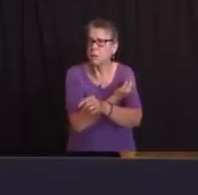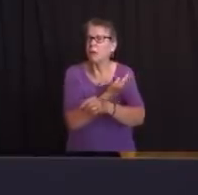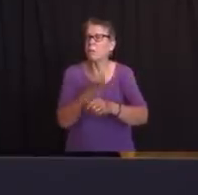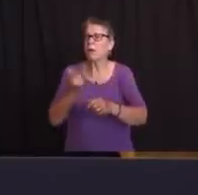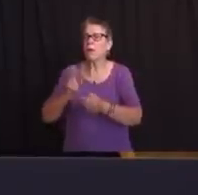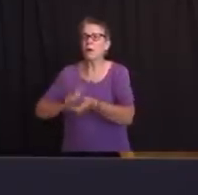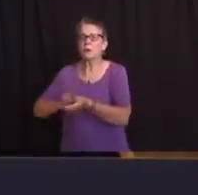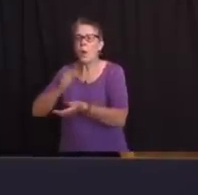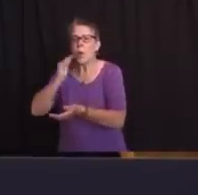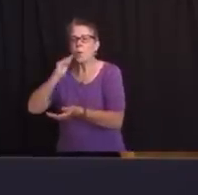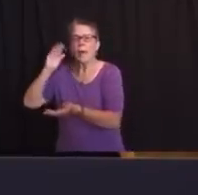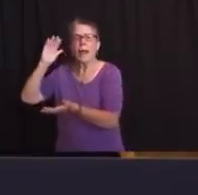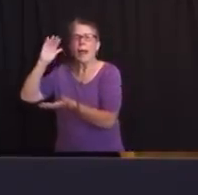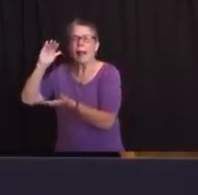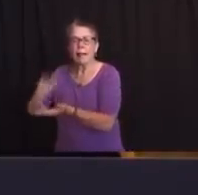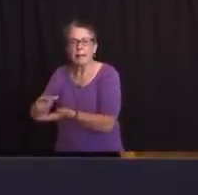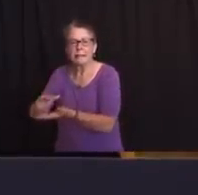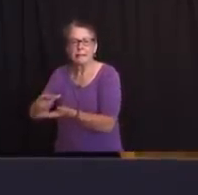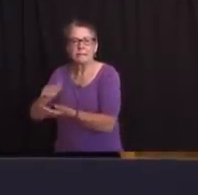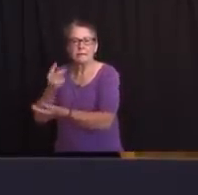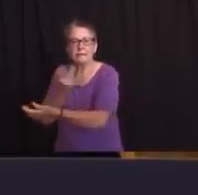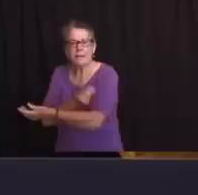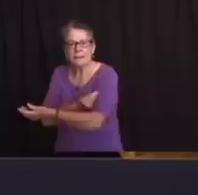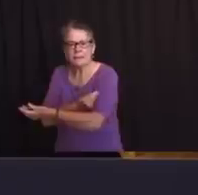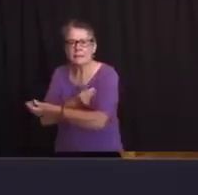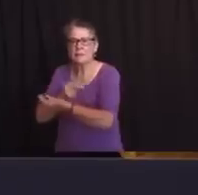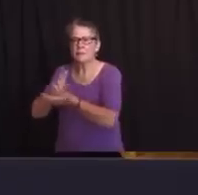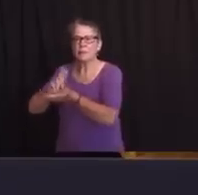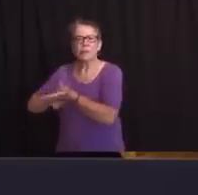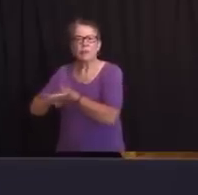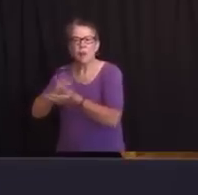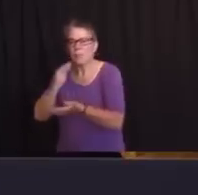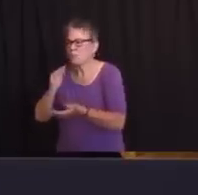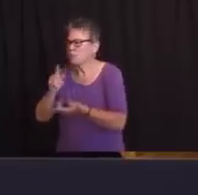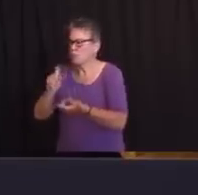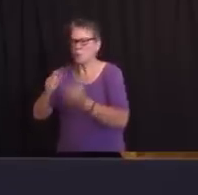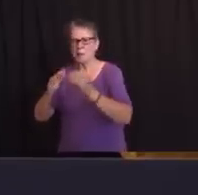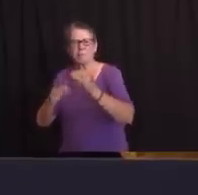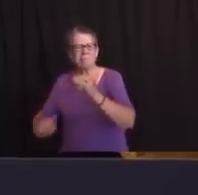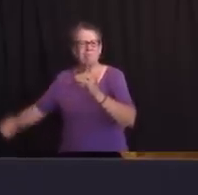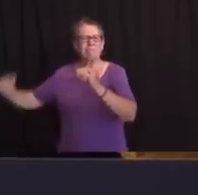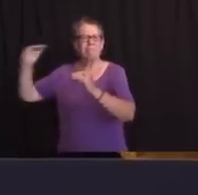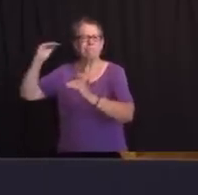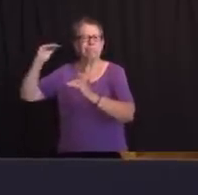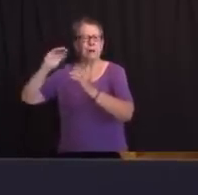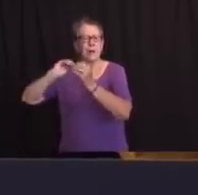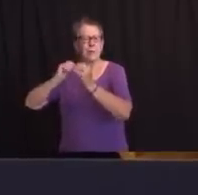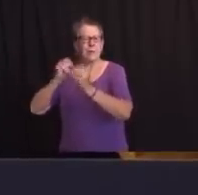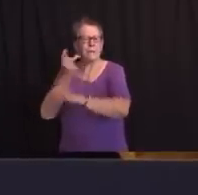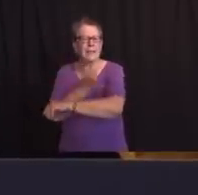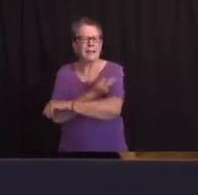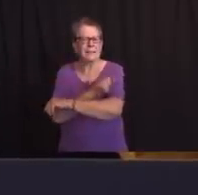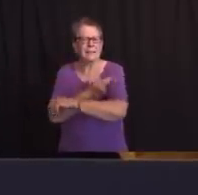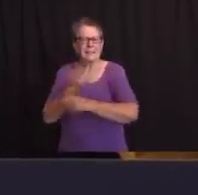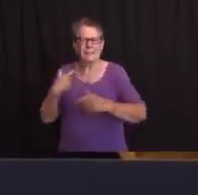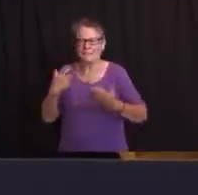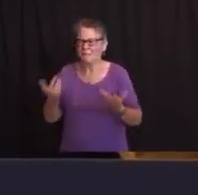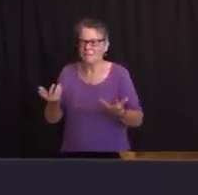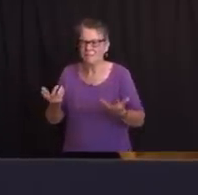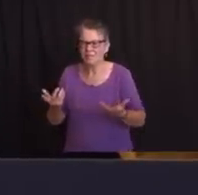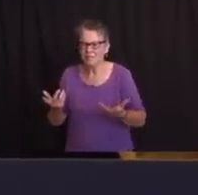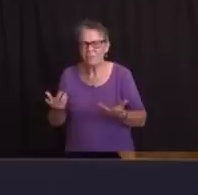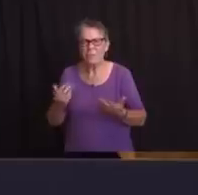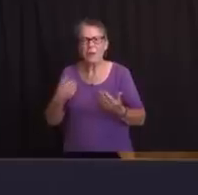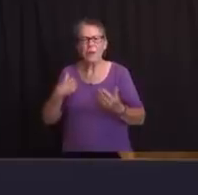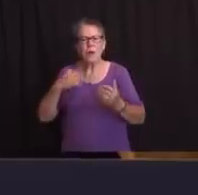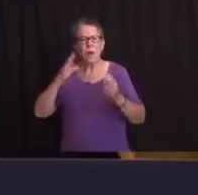fair? So I'd say whatever benchmarks we have for the state, I mentioned a couple minutes ago that I would hope we could get, I think